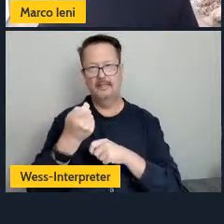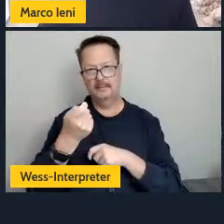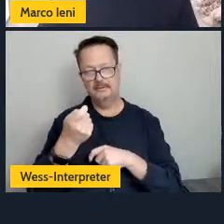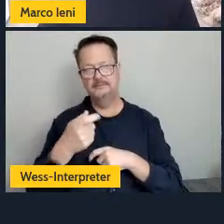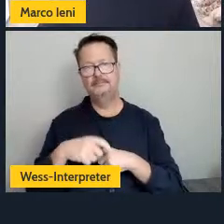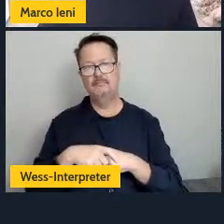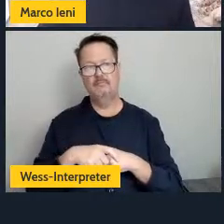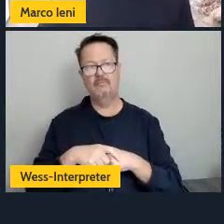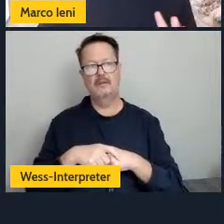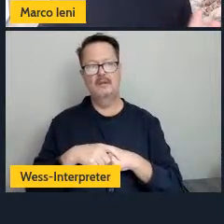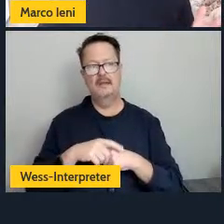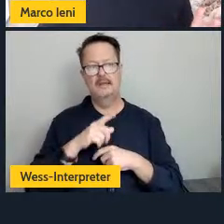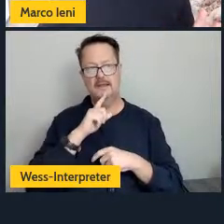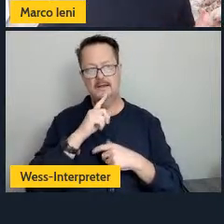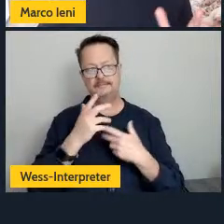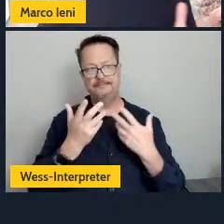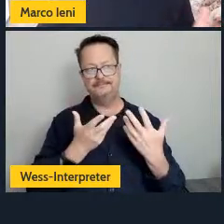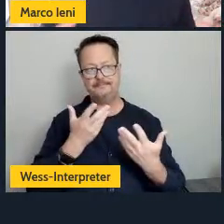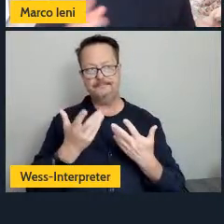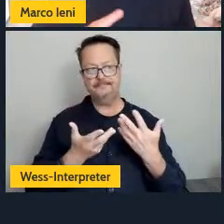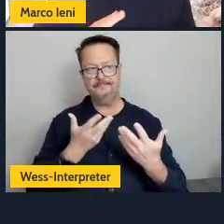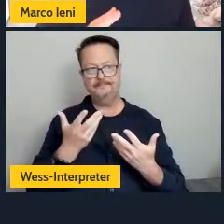let's